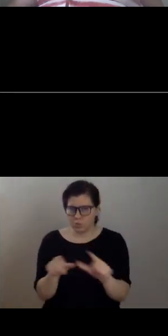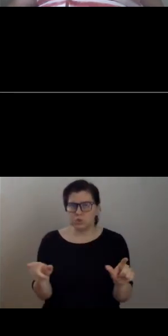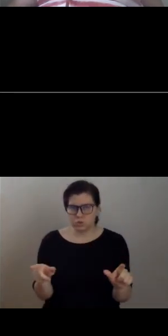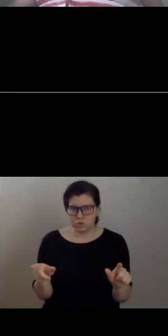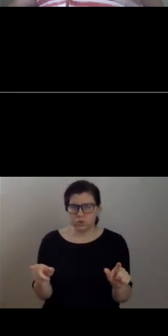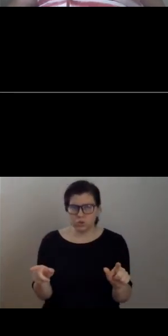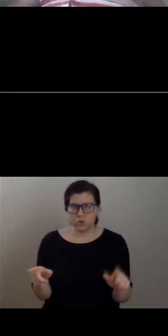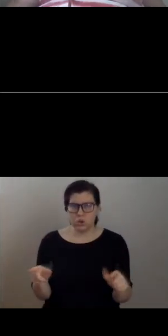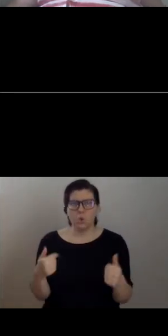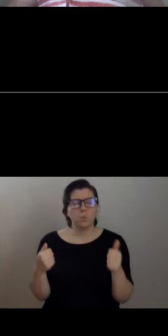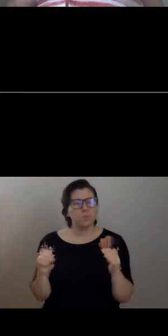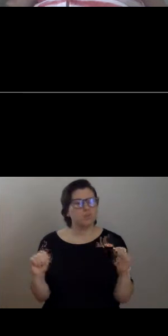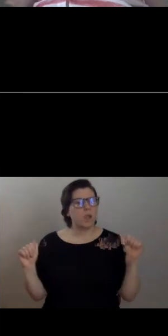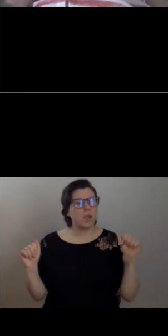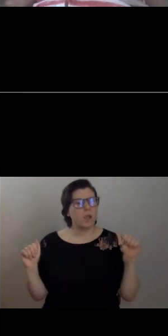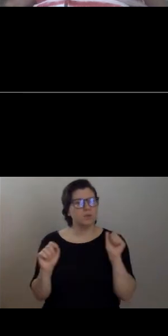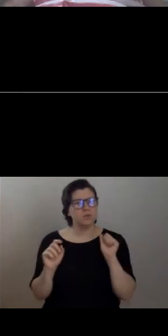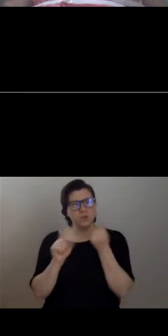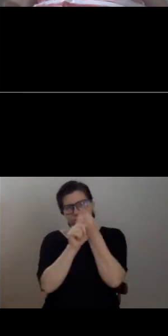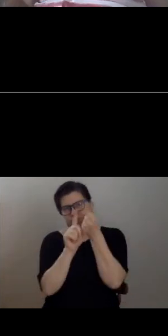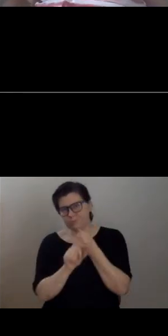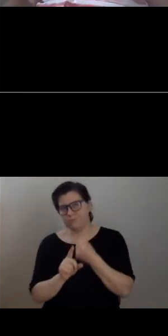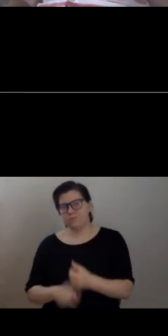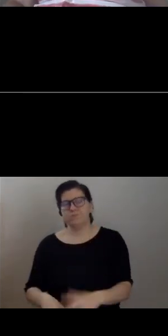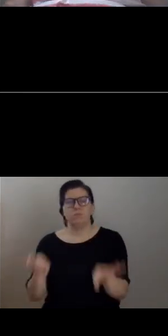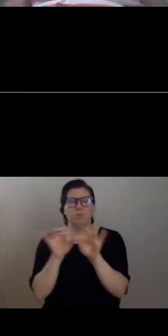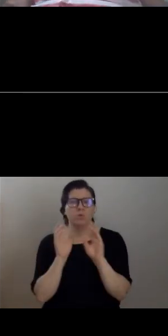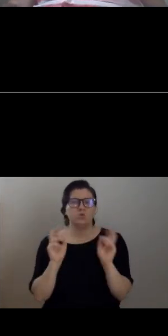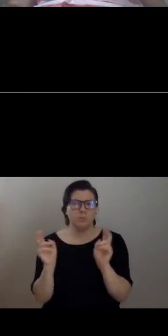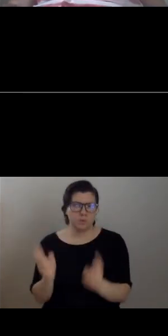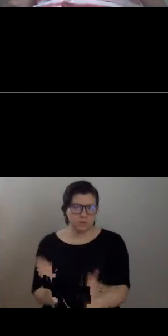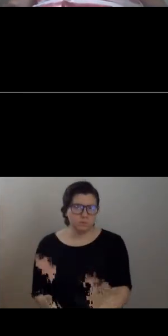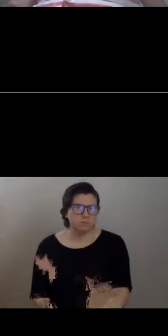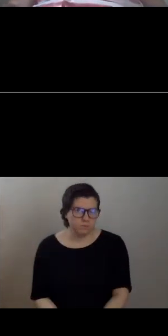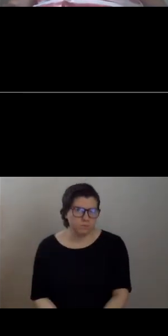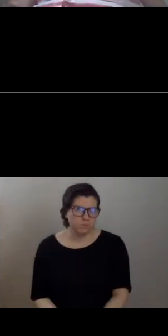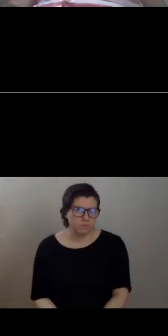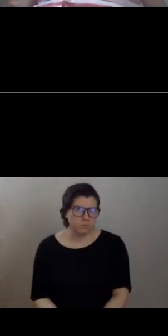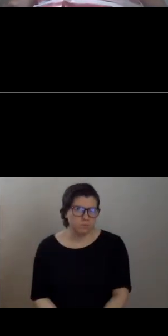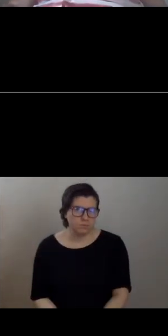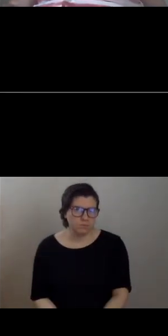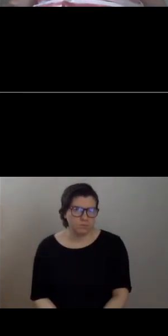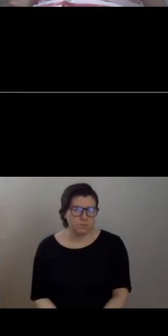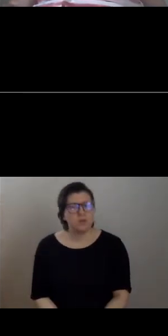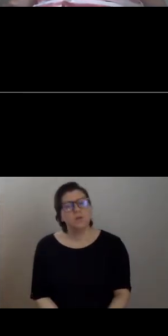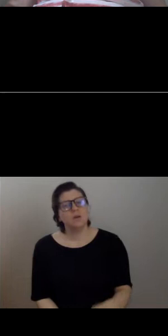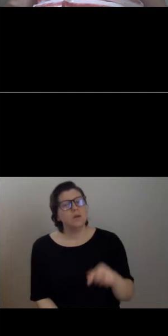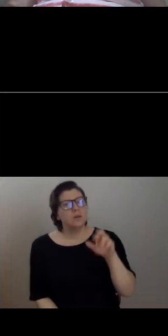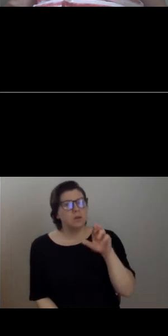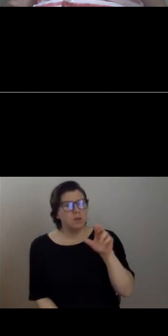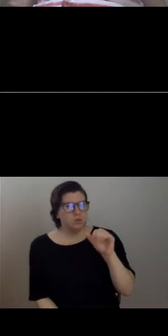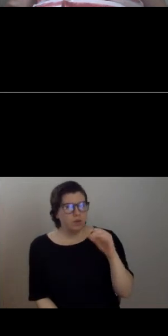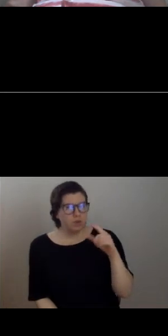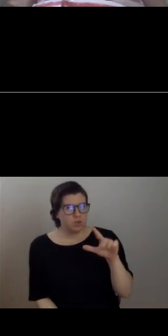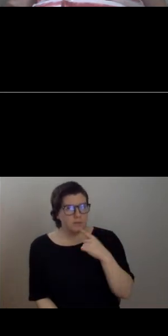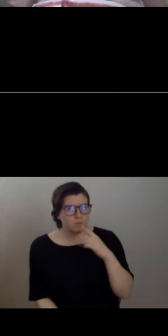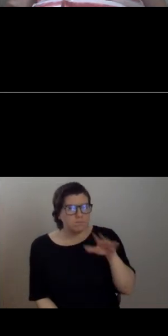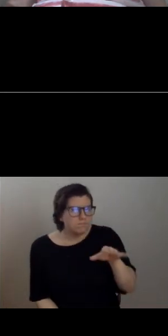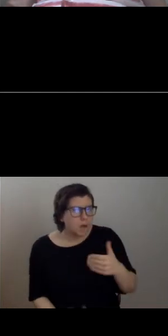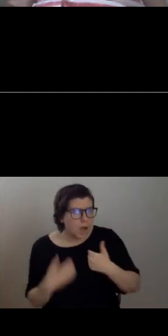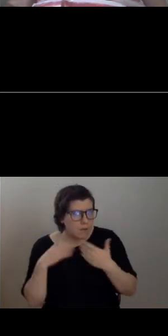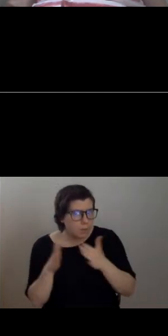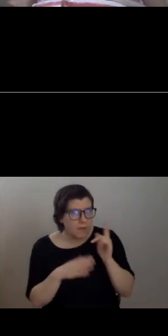to hit on the very important topics. Is there a plan as well for our national elections?